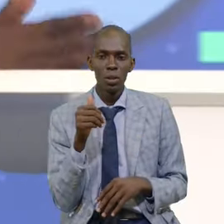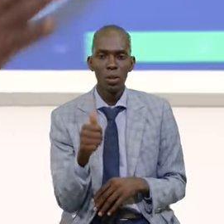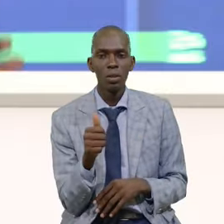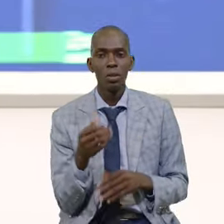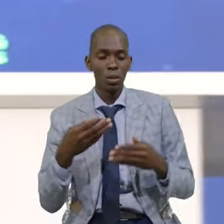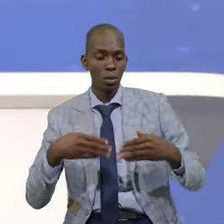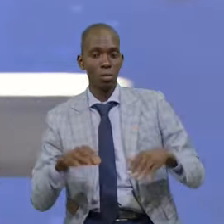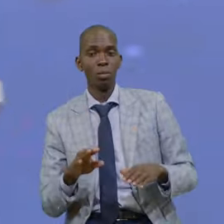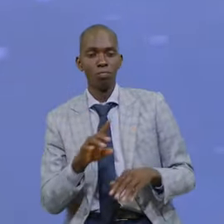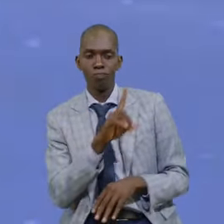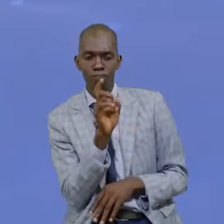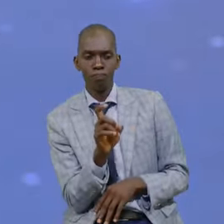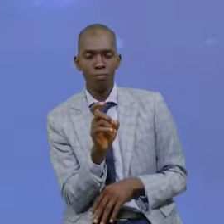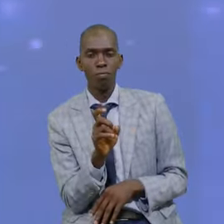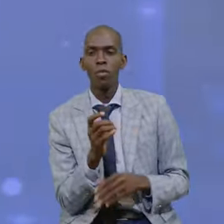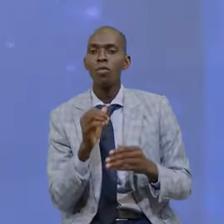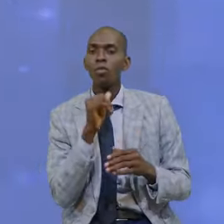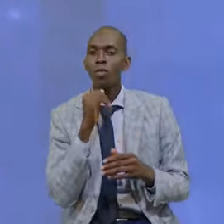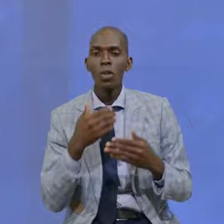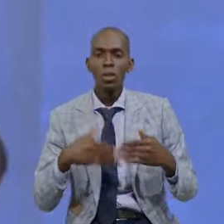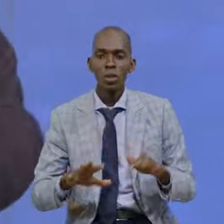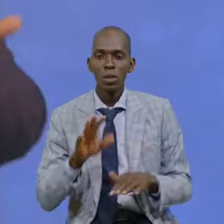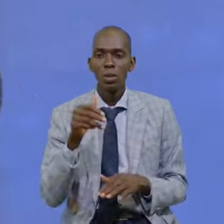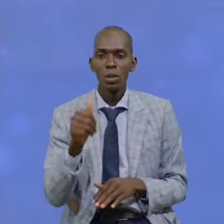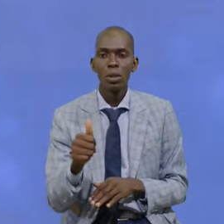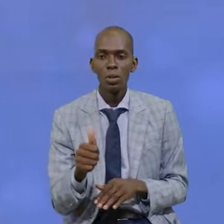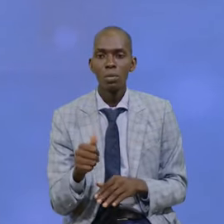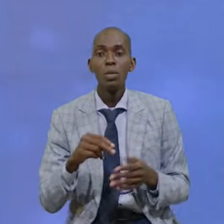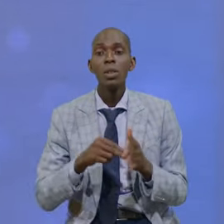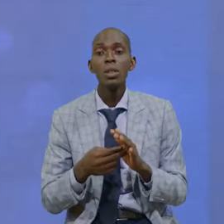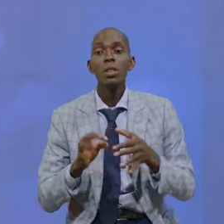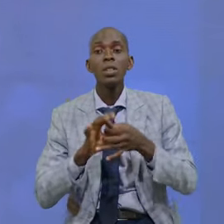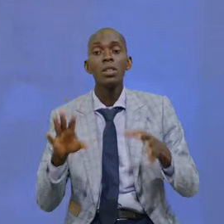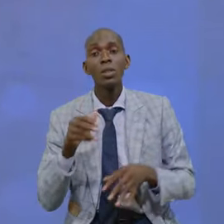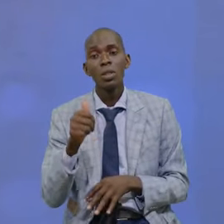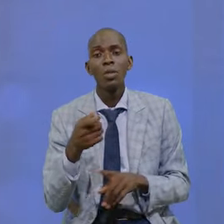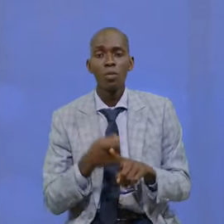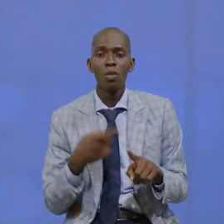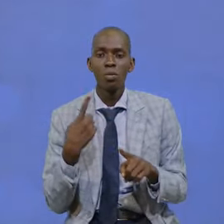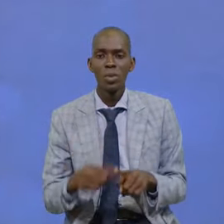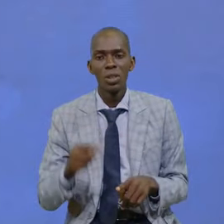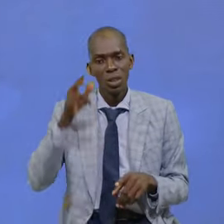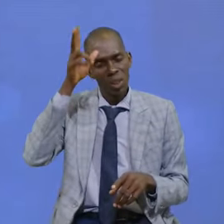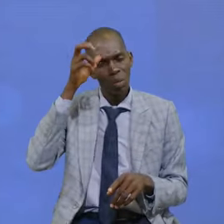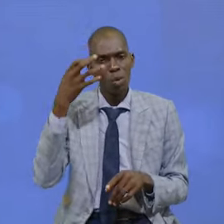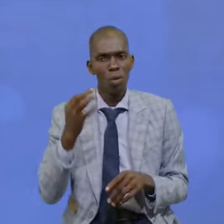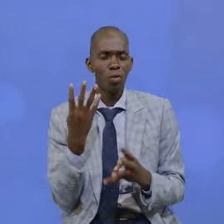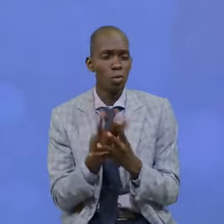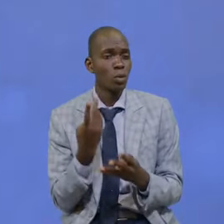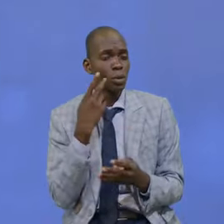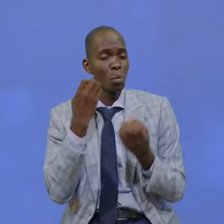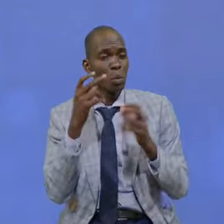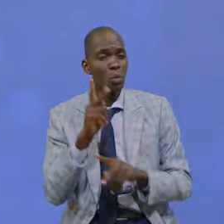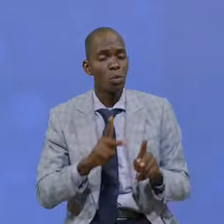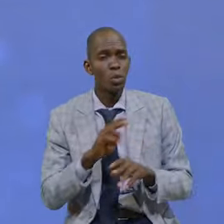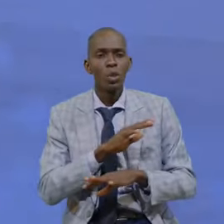the demons of captivity. You see, there are people, they do not put much value on their own lives. They